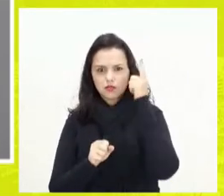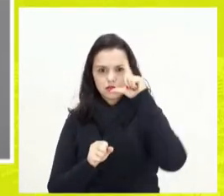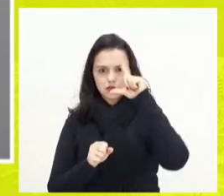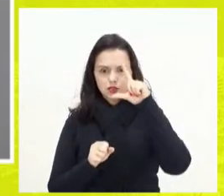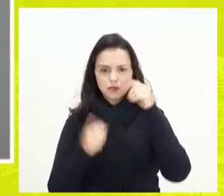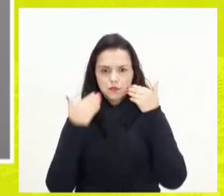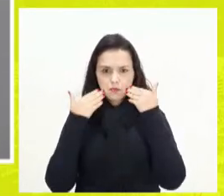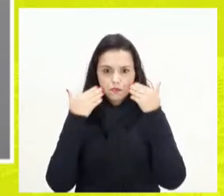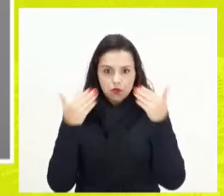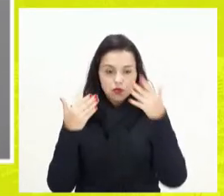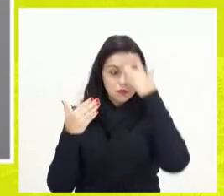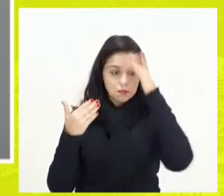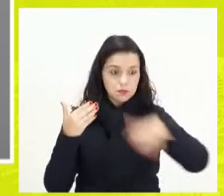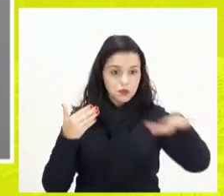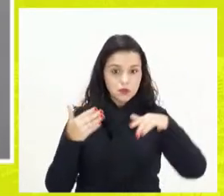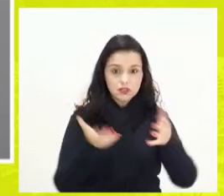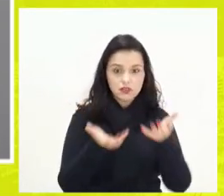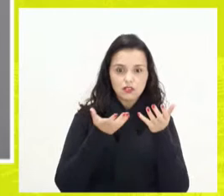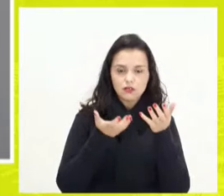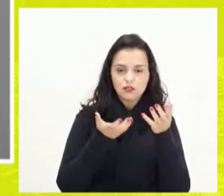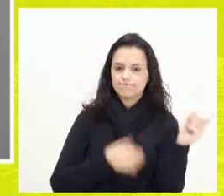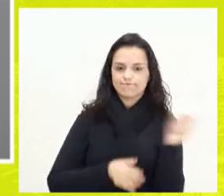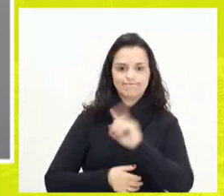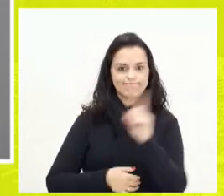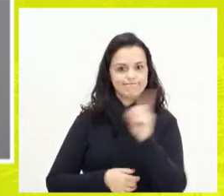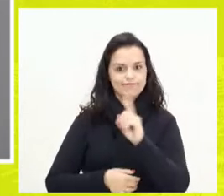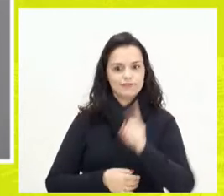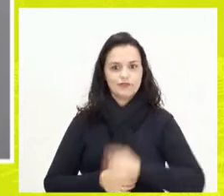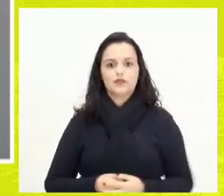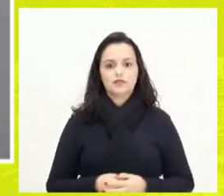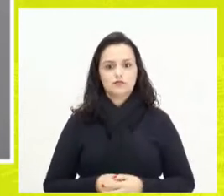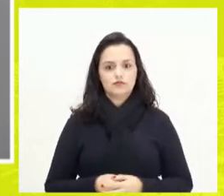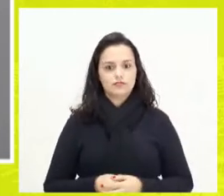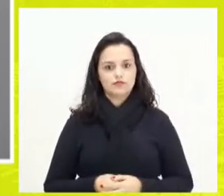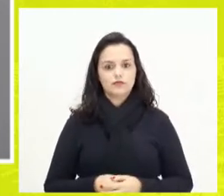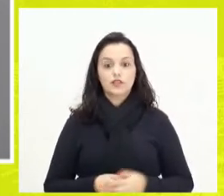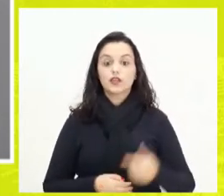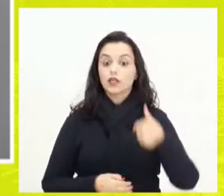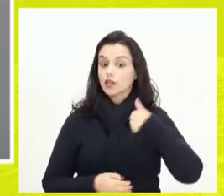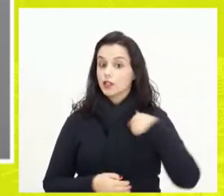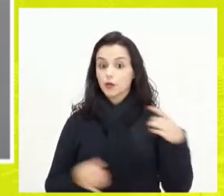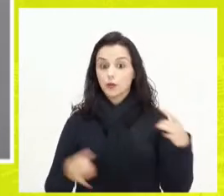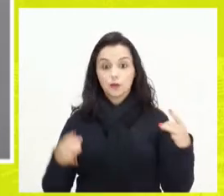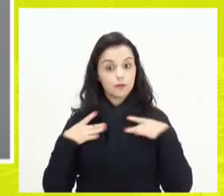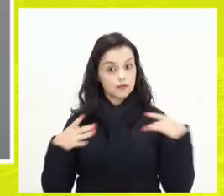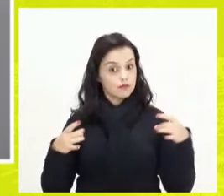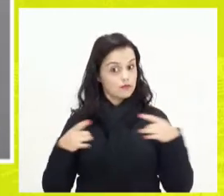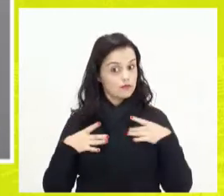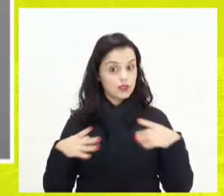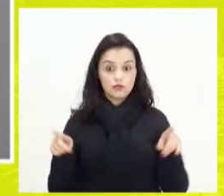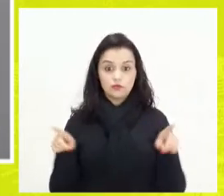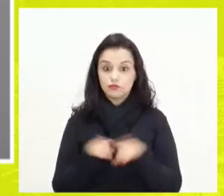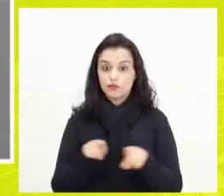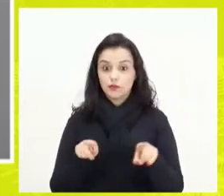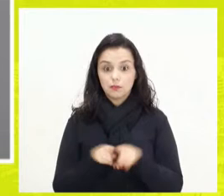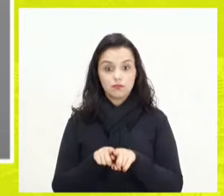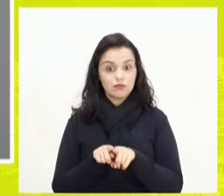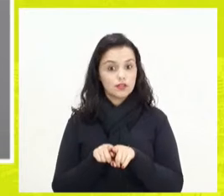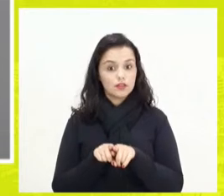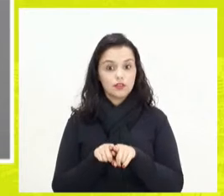that the elections were not the desire of the american people i